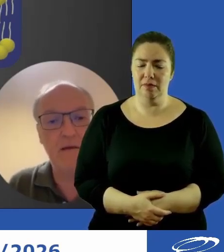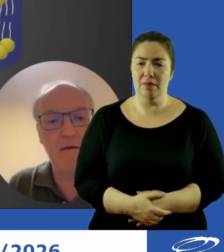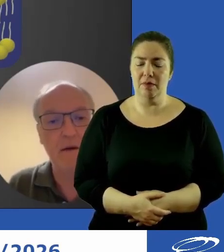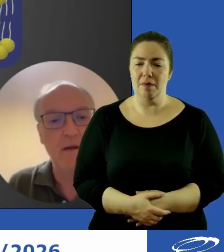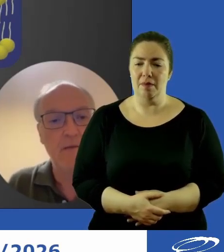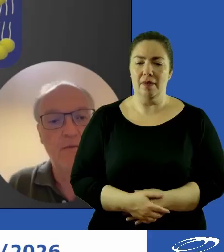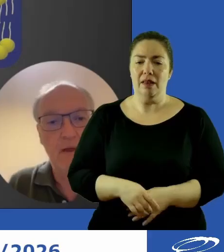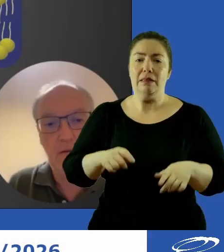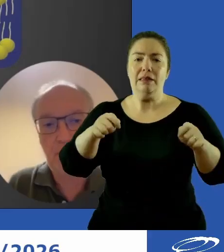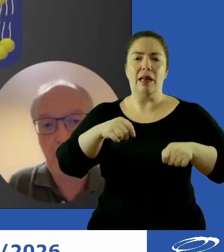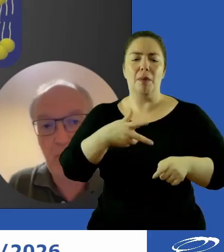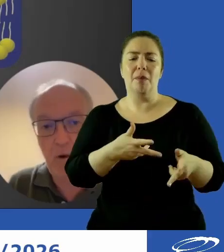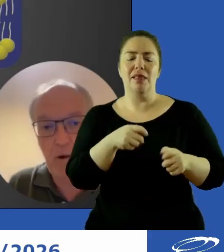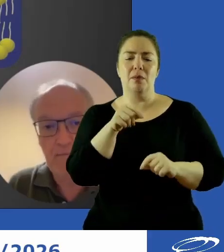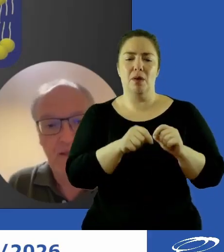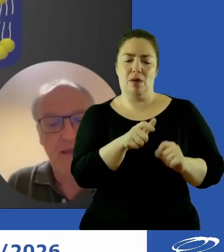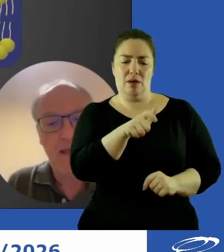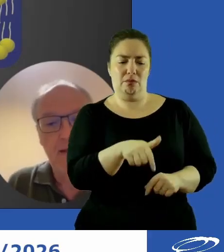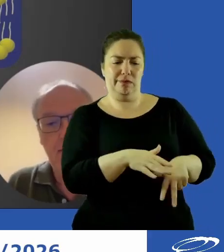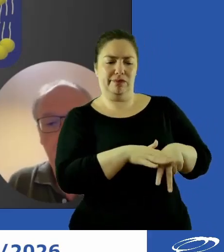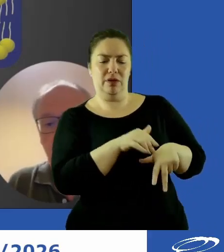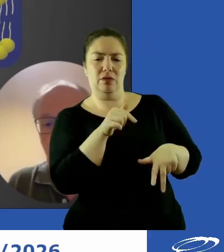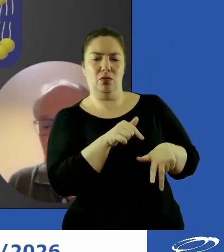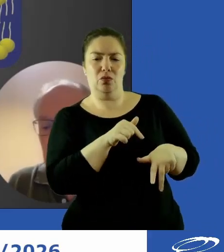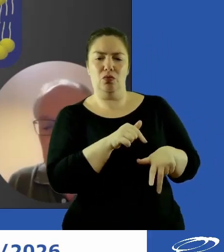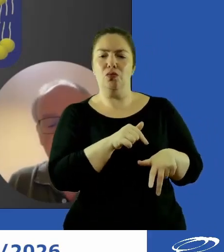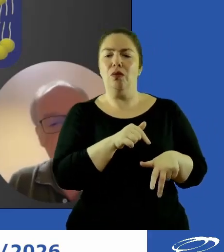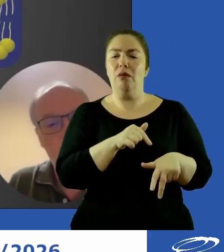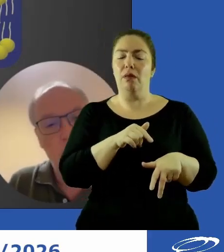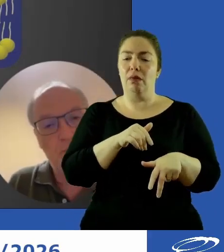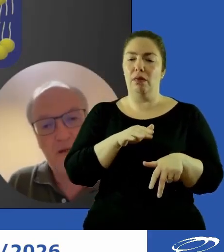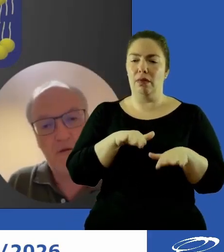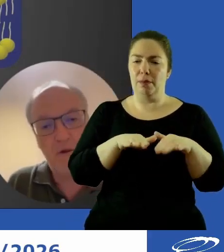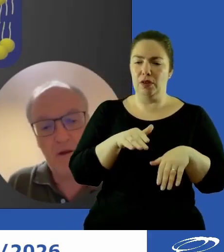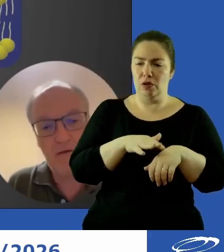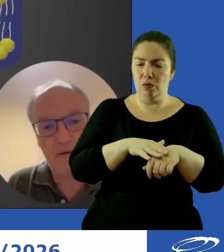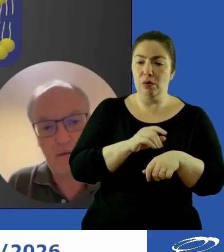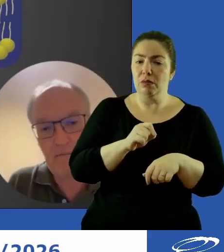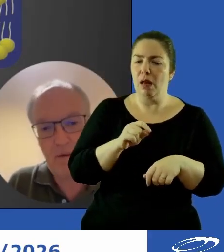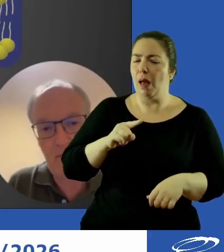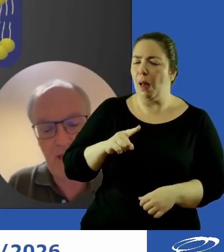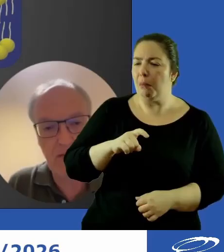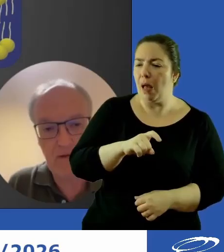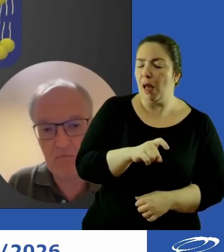here the cell wall. And the bacteria is making this process